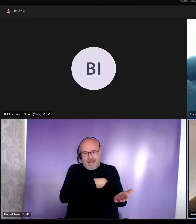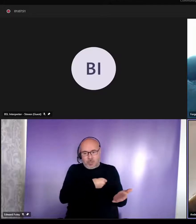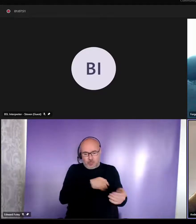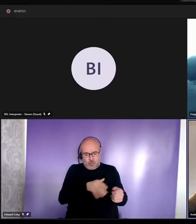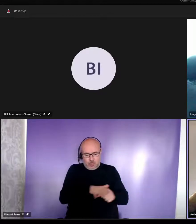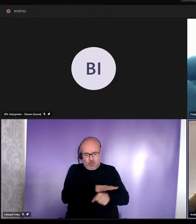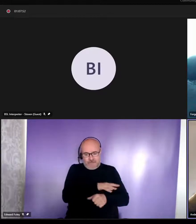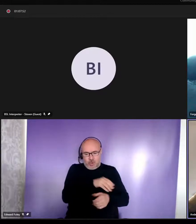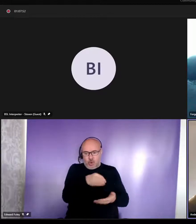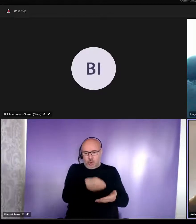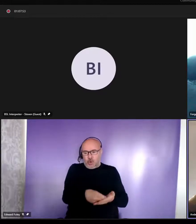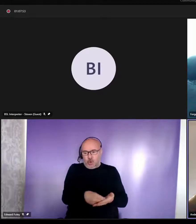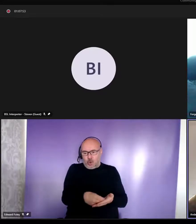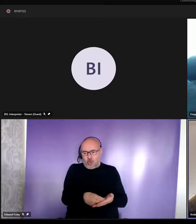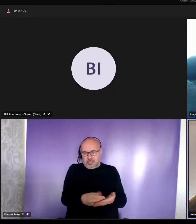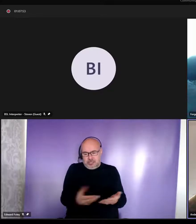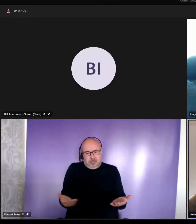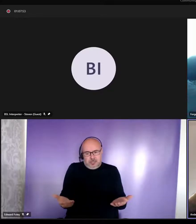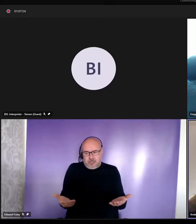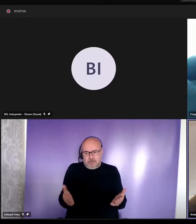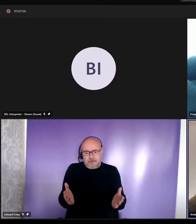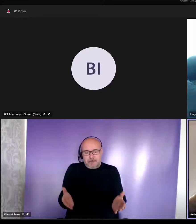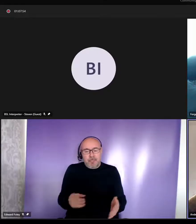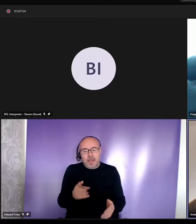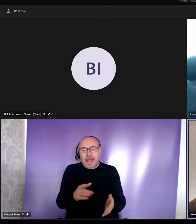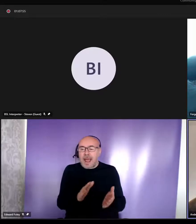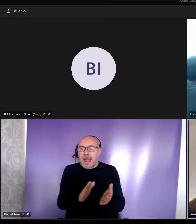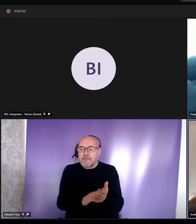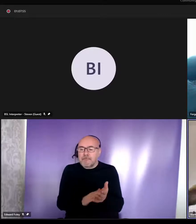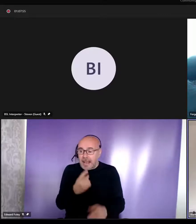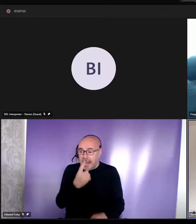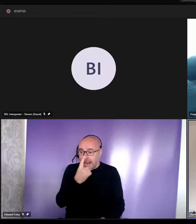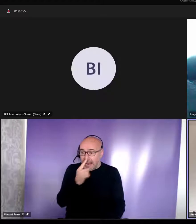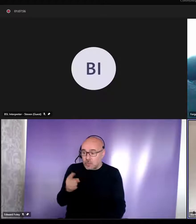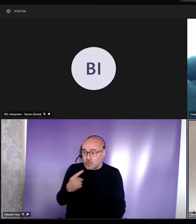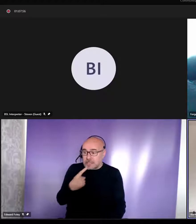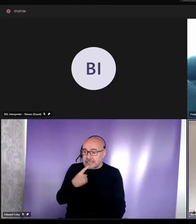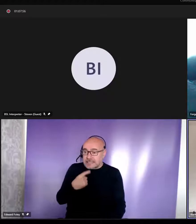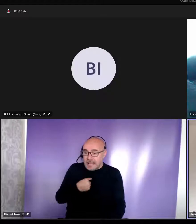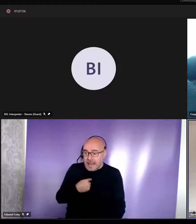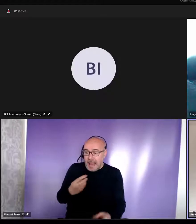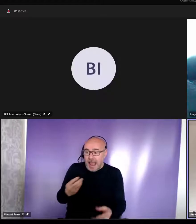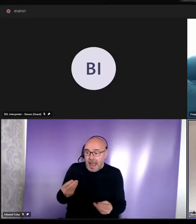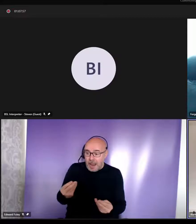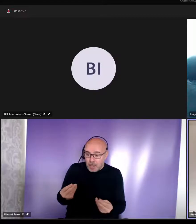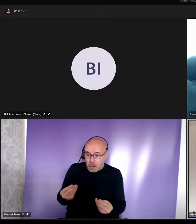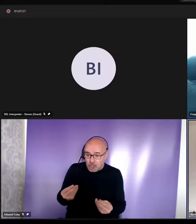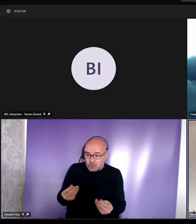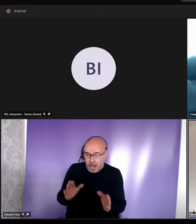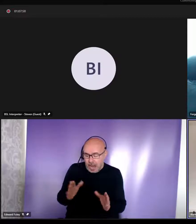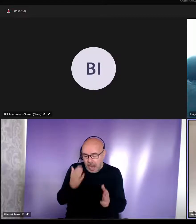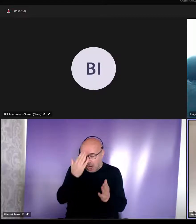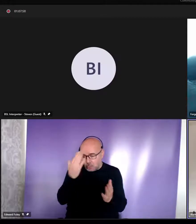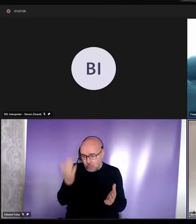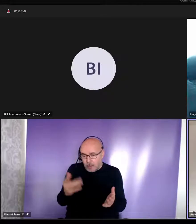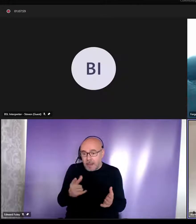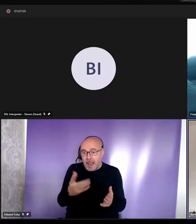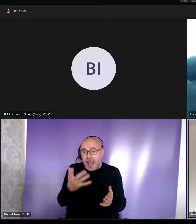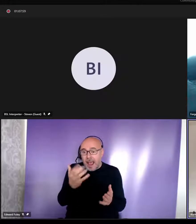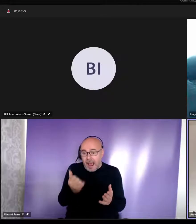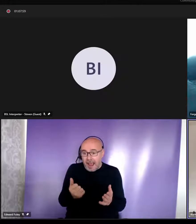if Michael will be able to tell you offhand how much it's costing. There is more and more councils putting in charging for